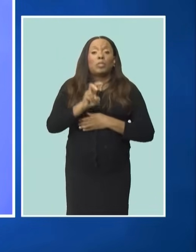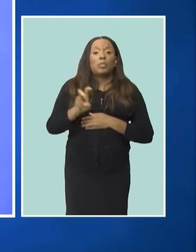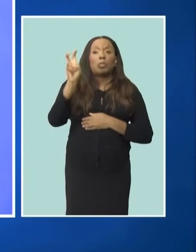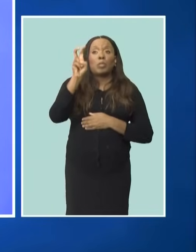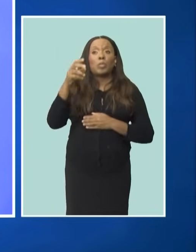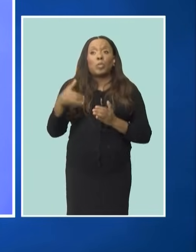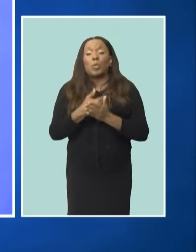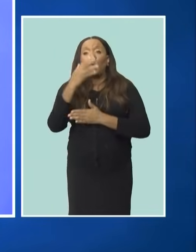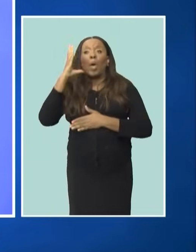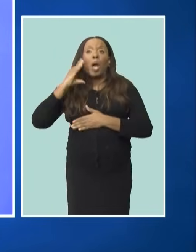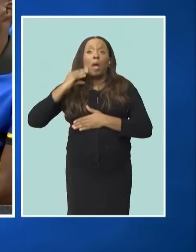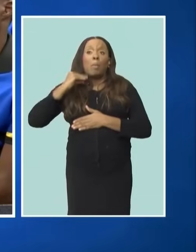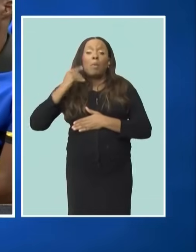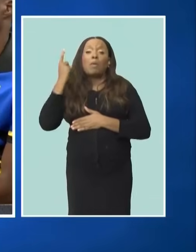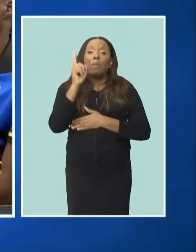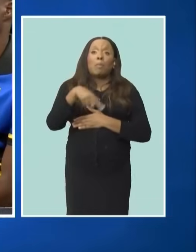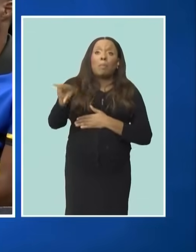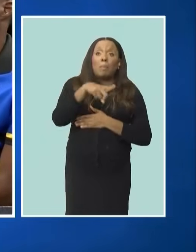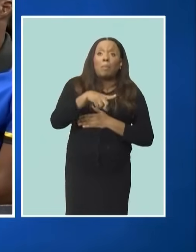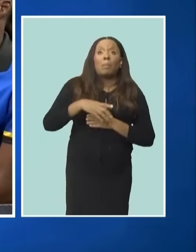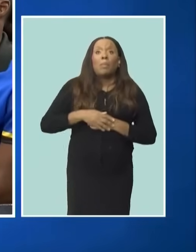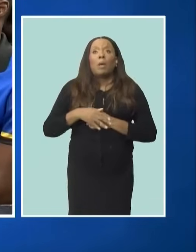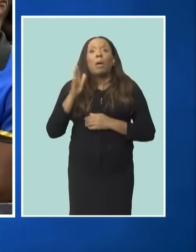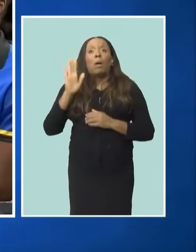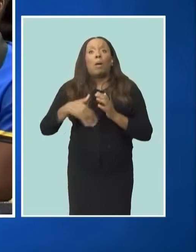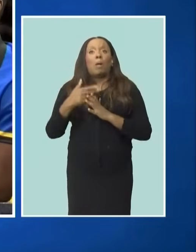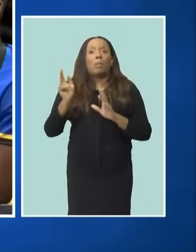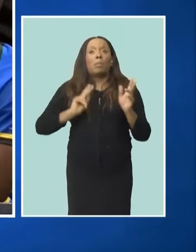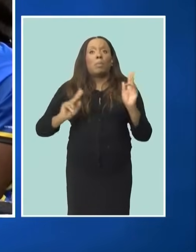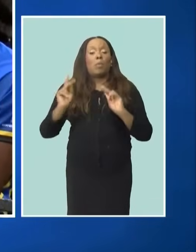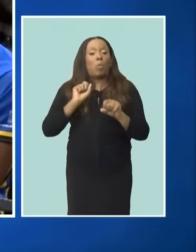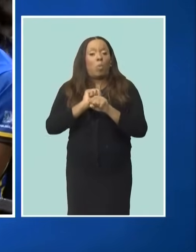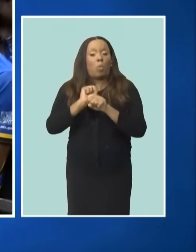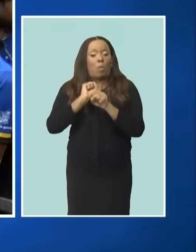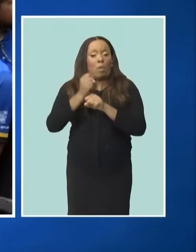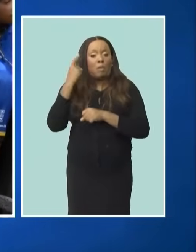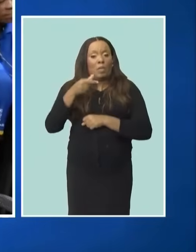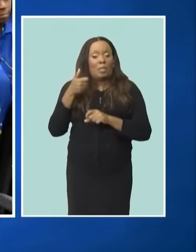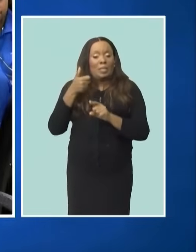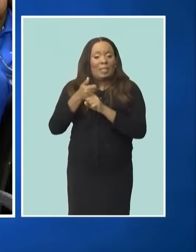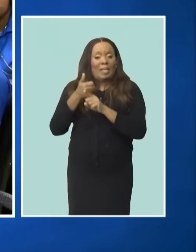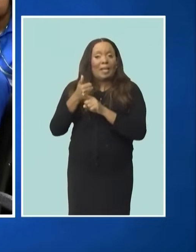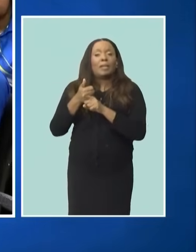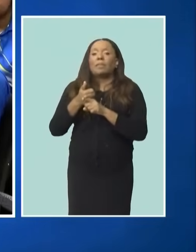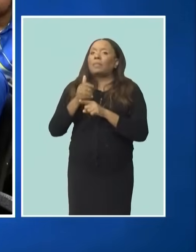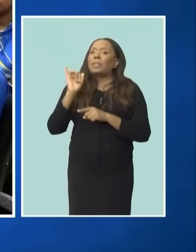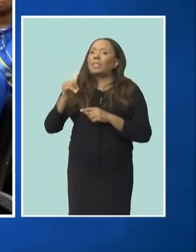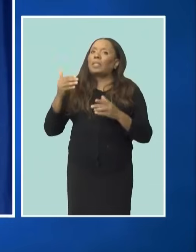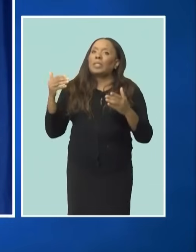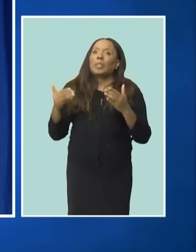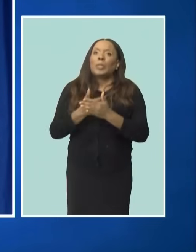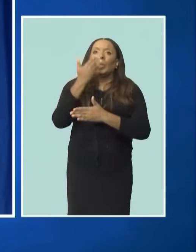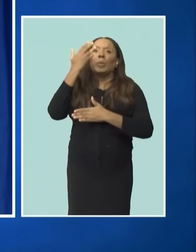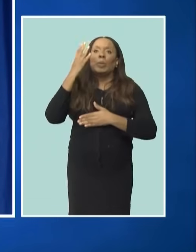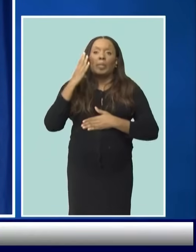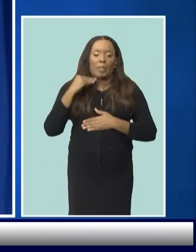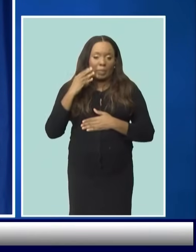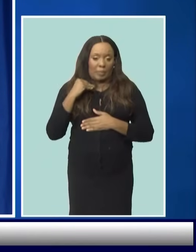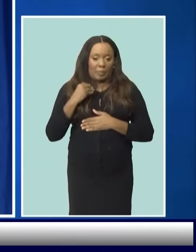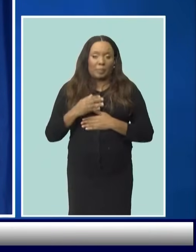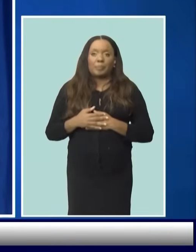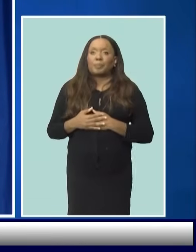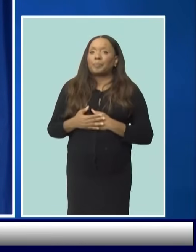Social Security Scheme and every self-employed person who lives and works in Barbados. All